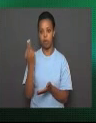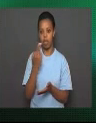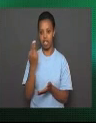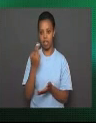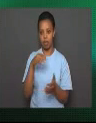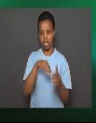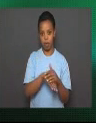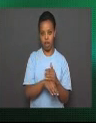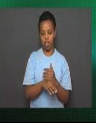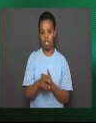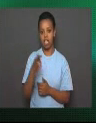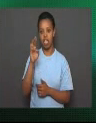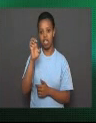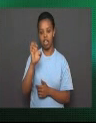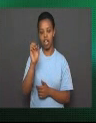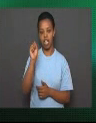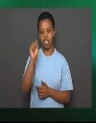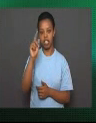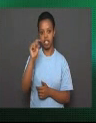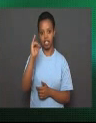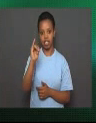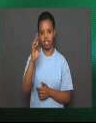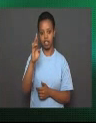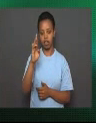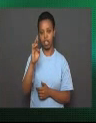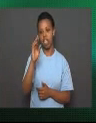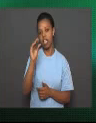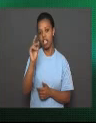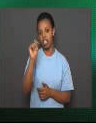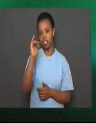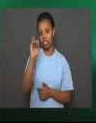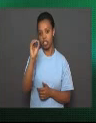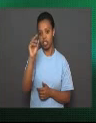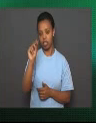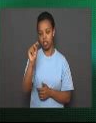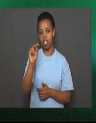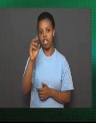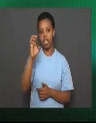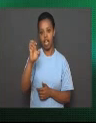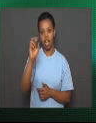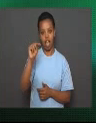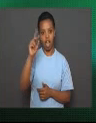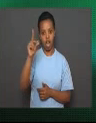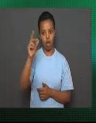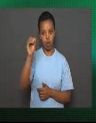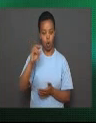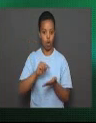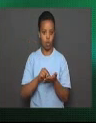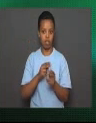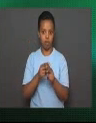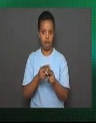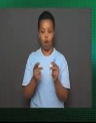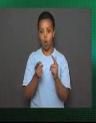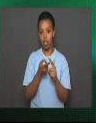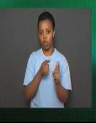called restriction endonucleases. The second was that